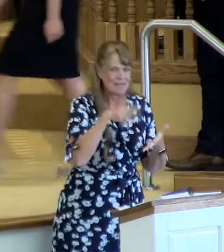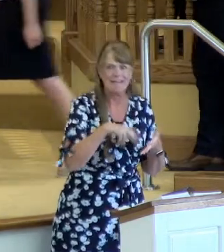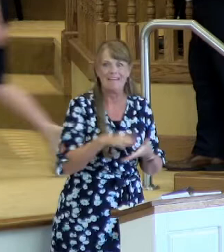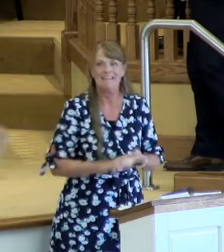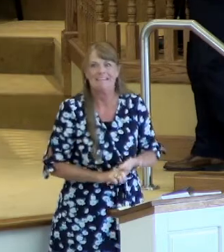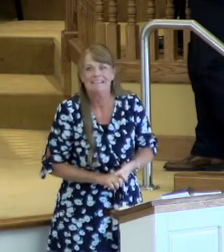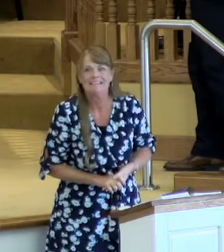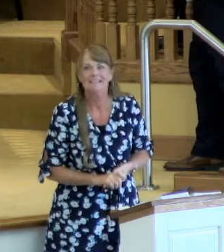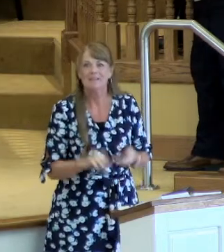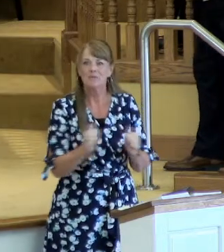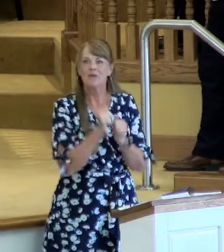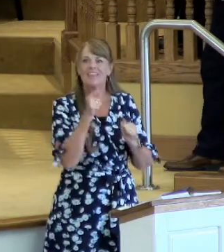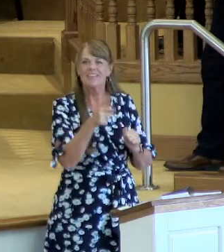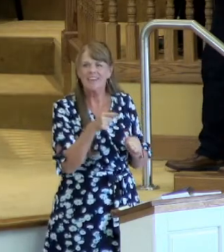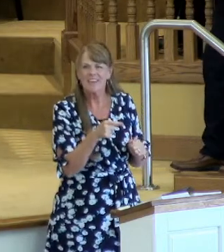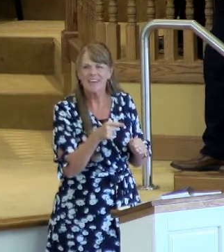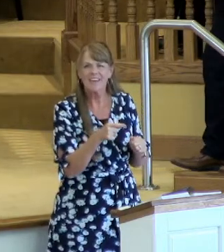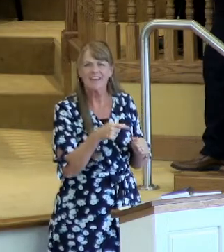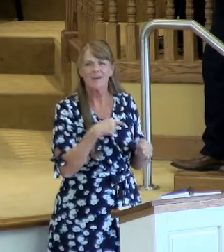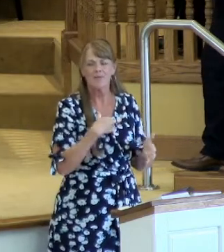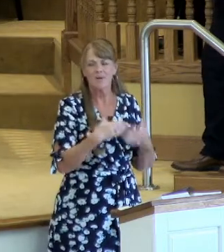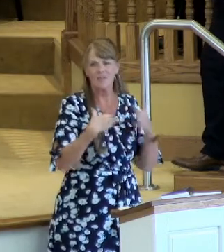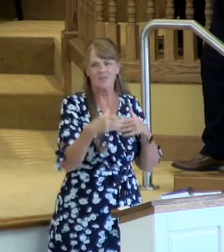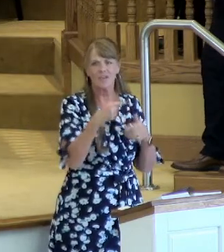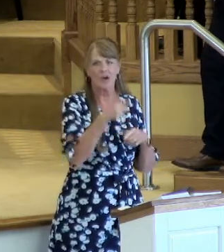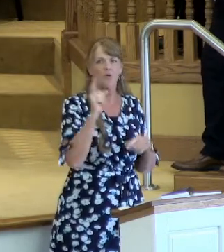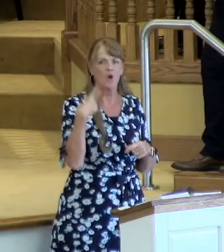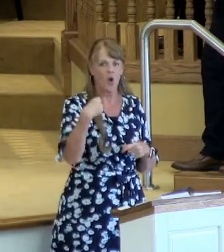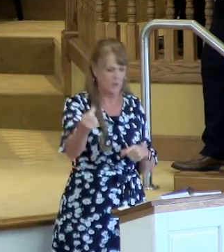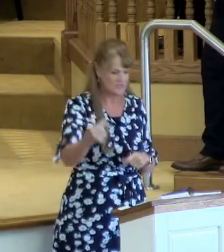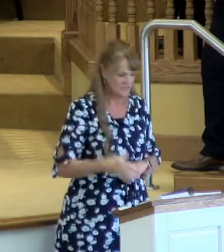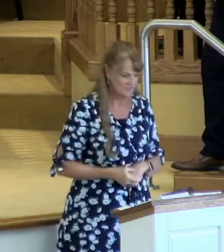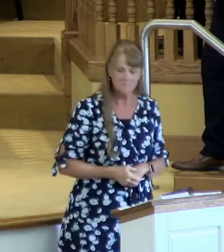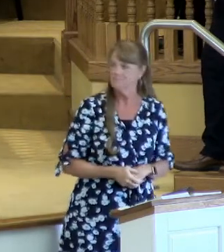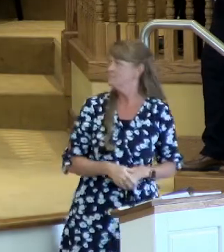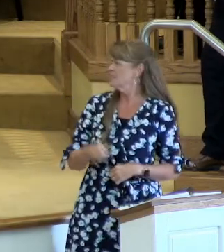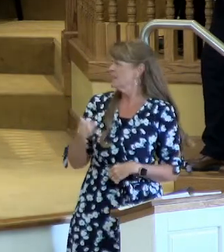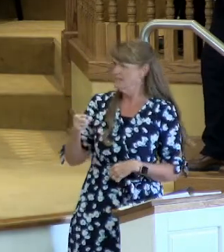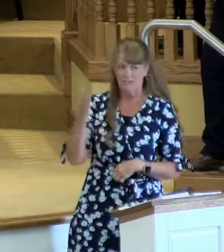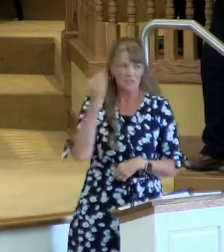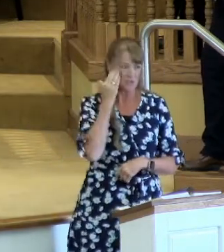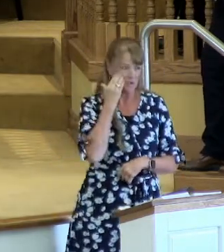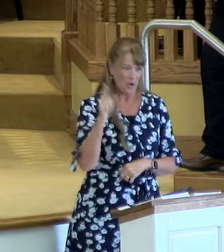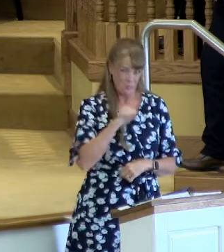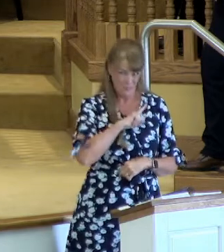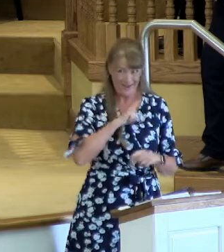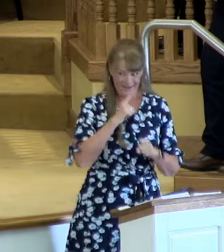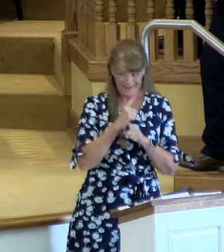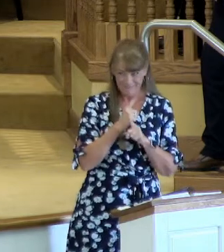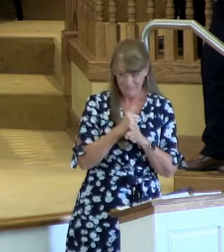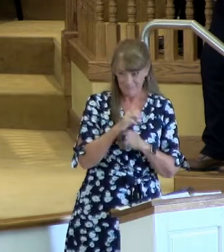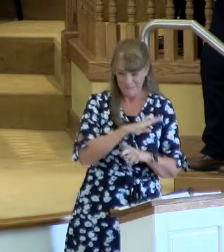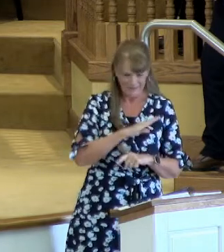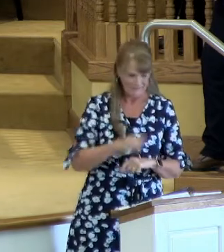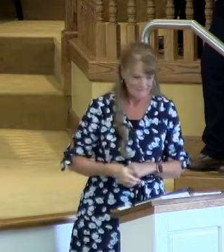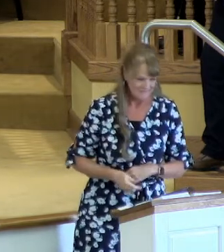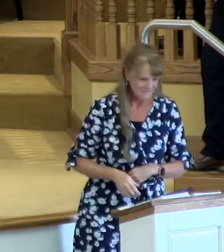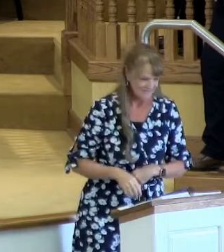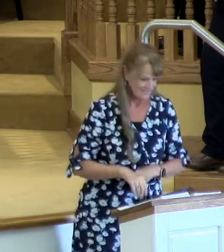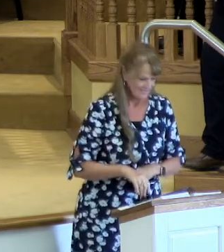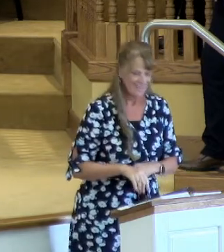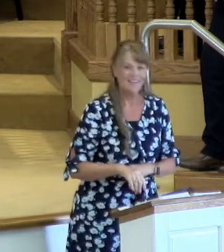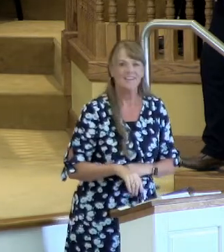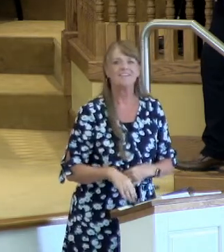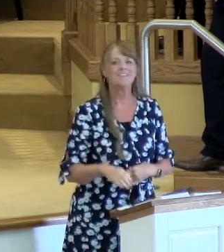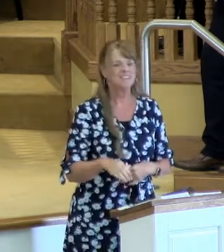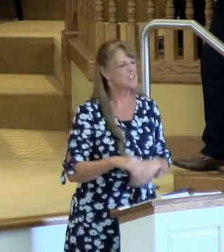thy God is with thee whithersoever thou goest." You know this one, right? All right, so this one's a fun one. I really enjoy it, and it's a